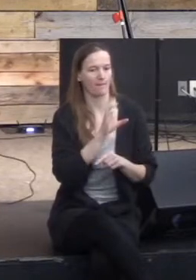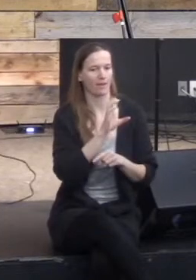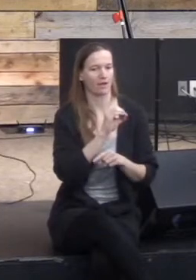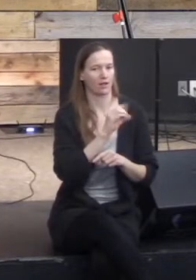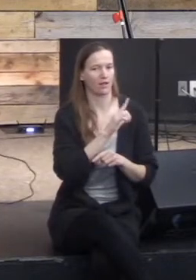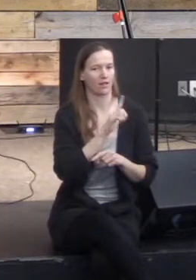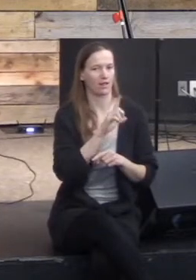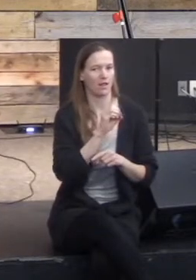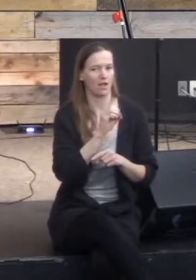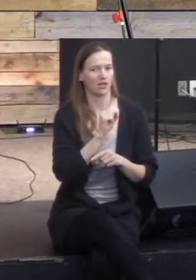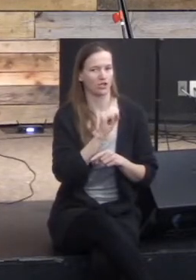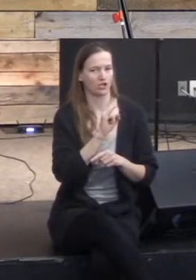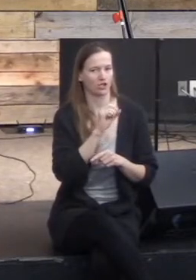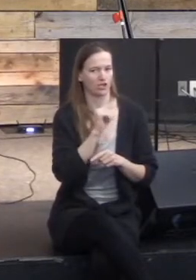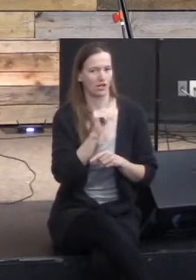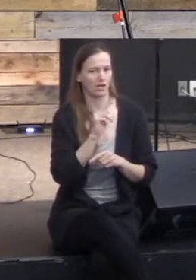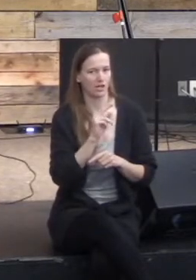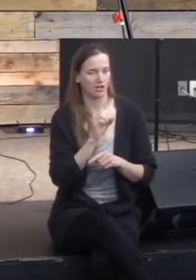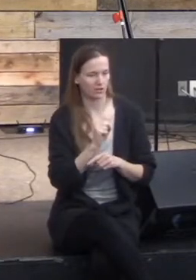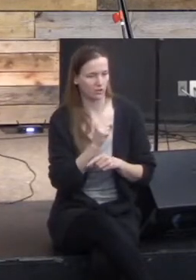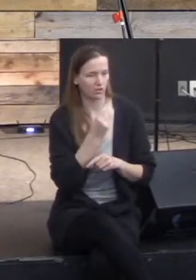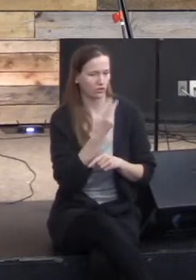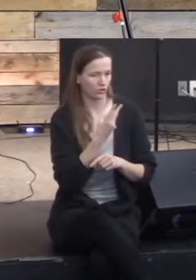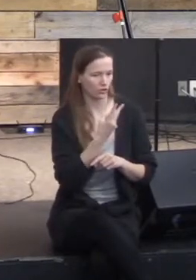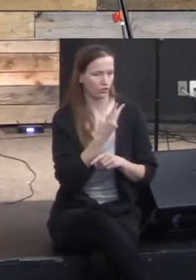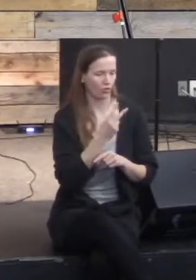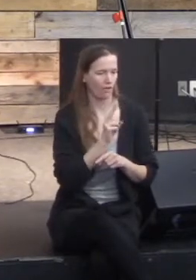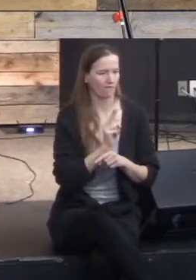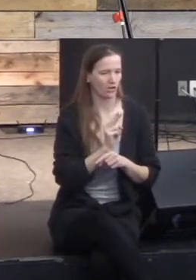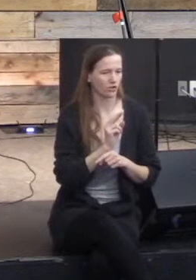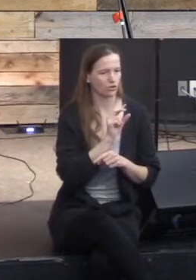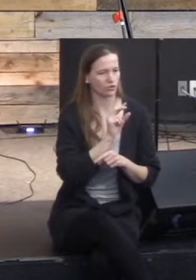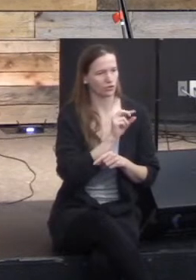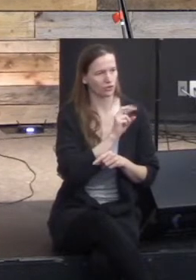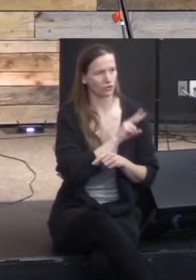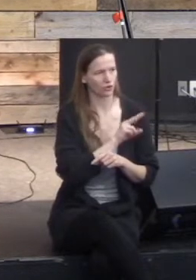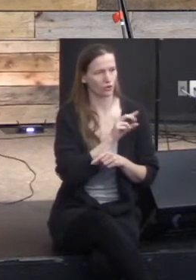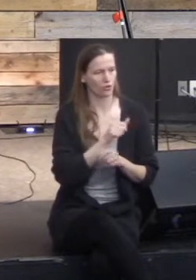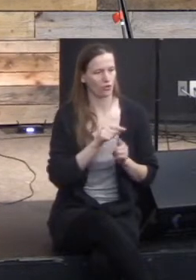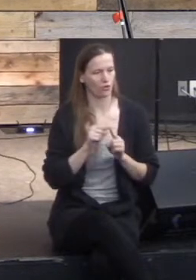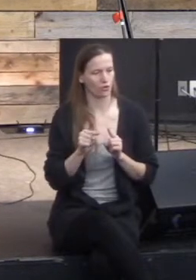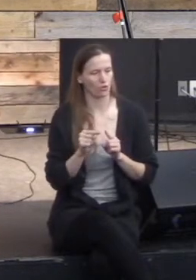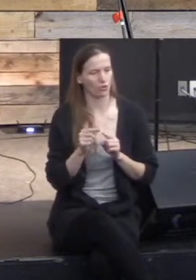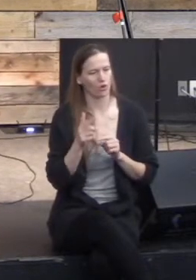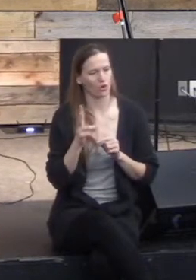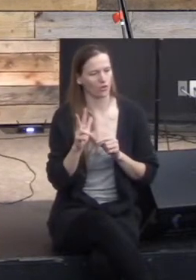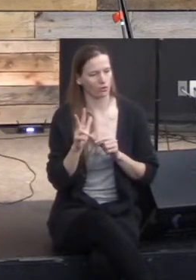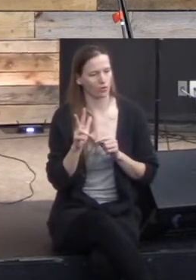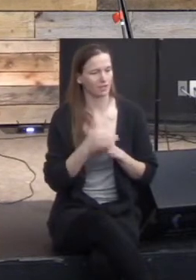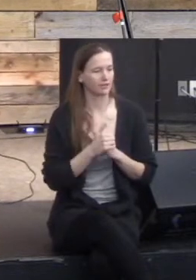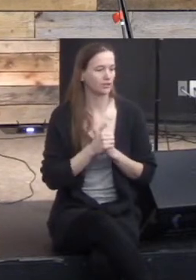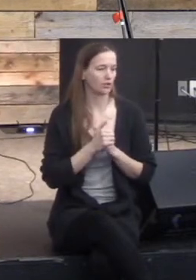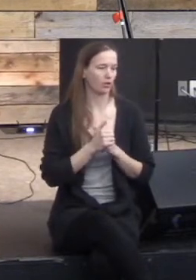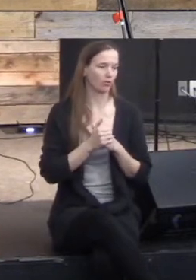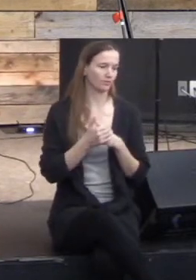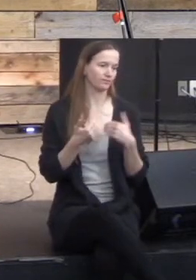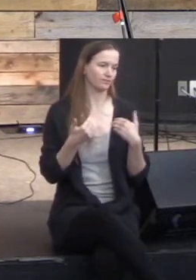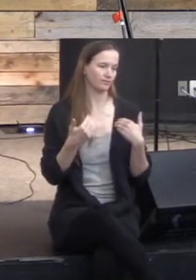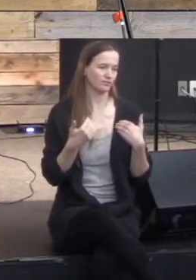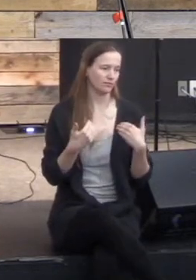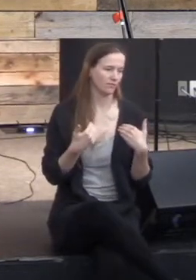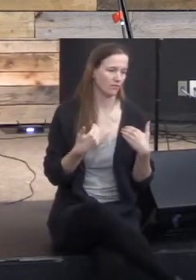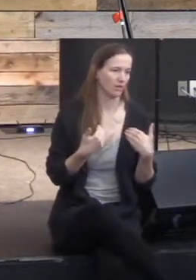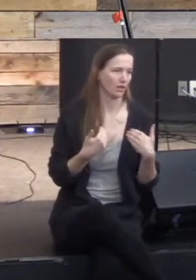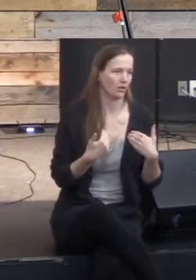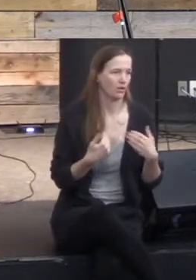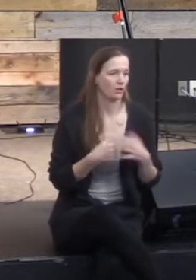And we're going to honor God this year by having a Heartland Day of prayer and fasting with our sister